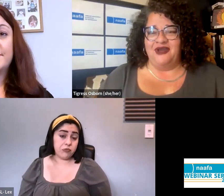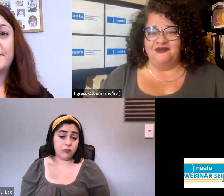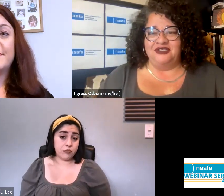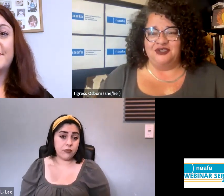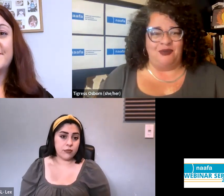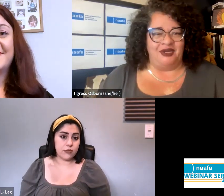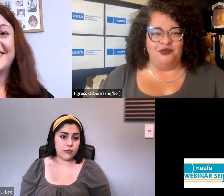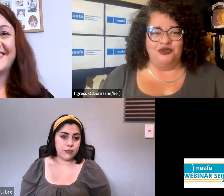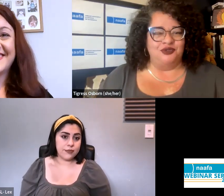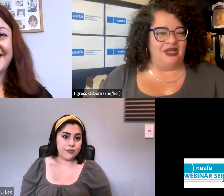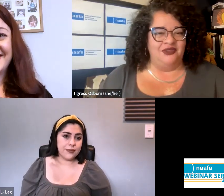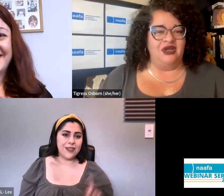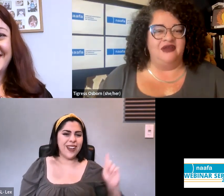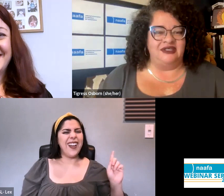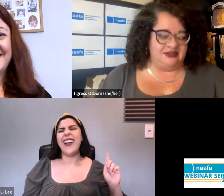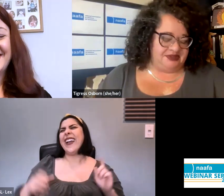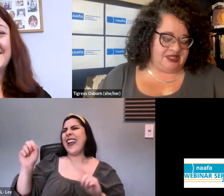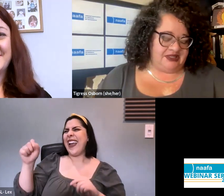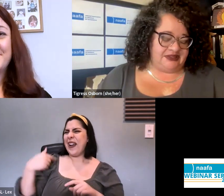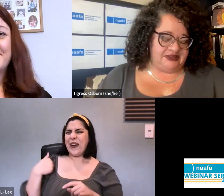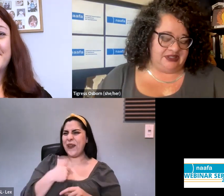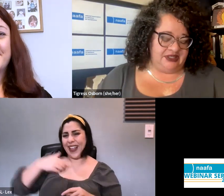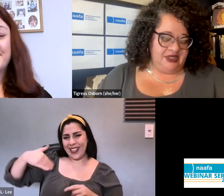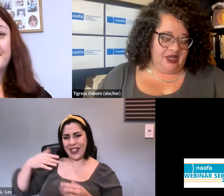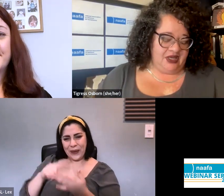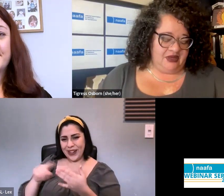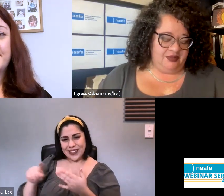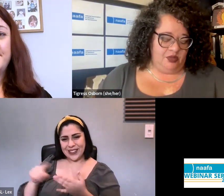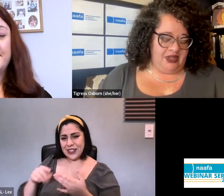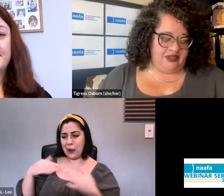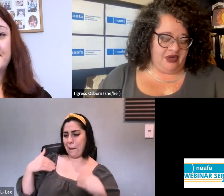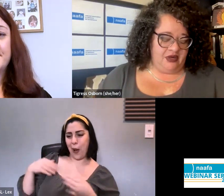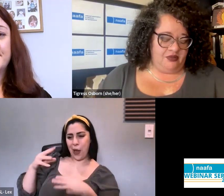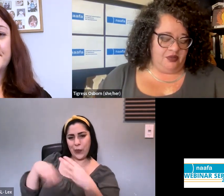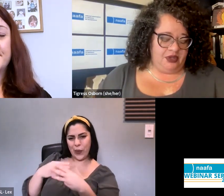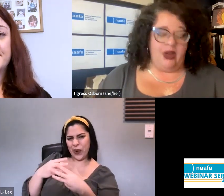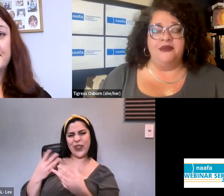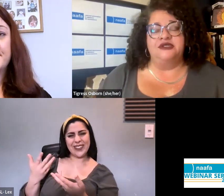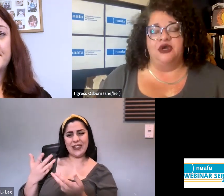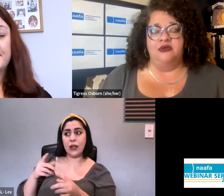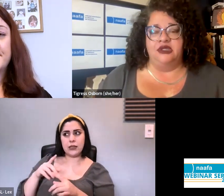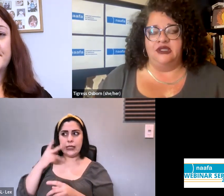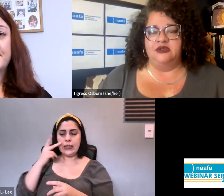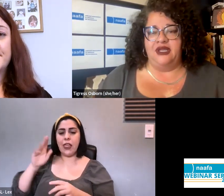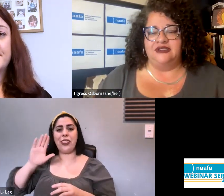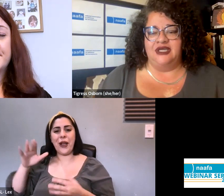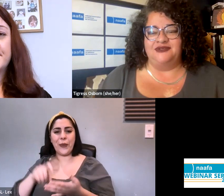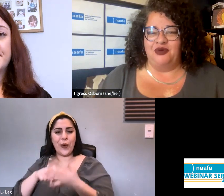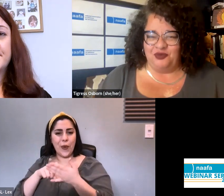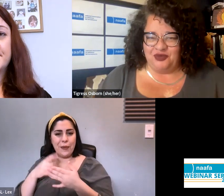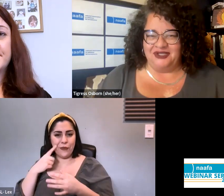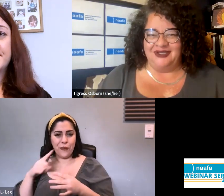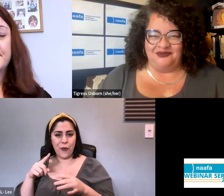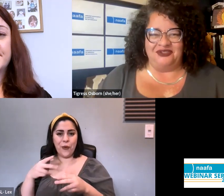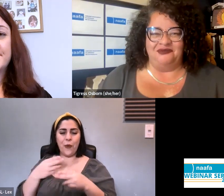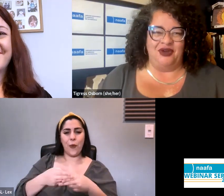researched Body Worlds or any of the kind of exhibits like that to see what their requirements are related to weight and size,